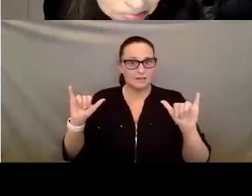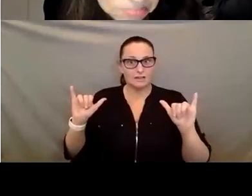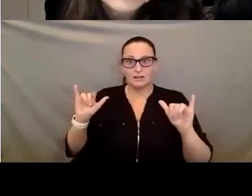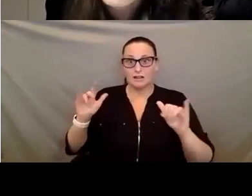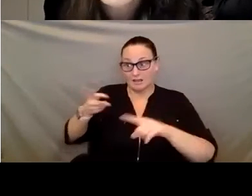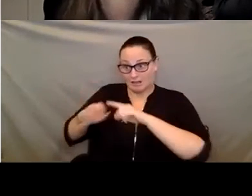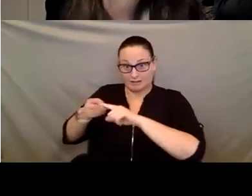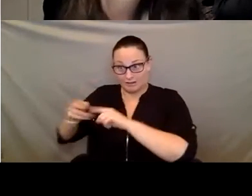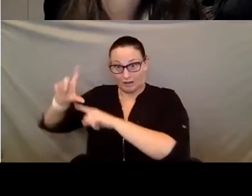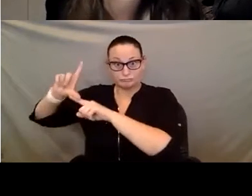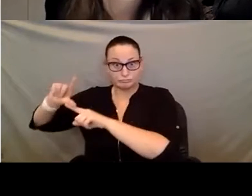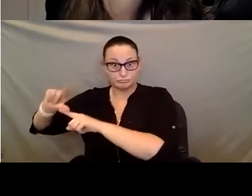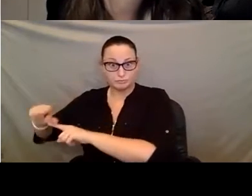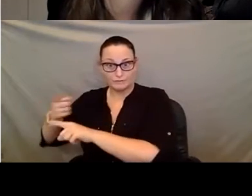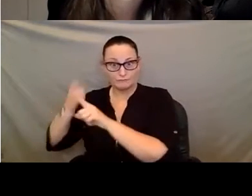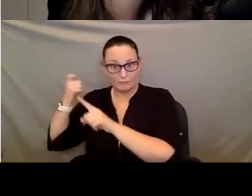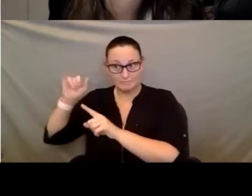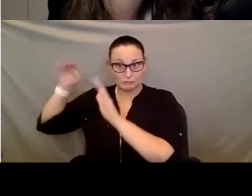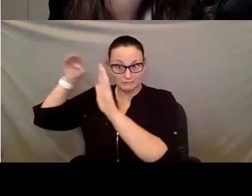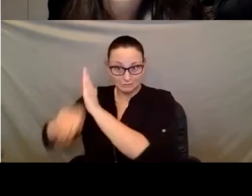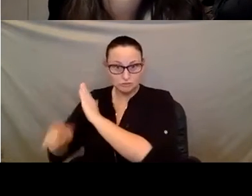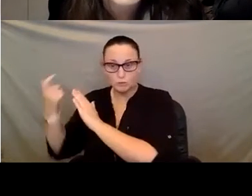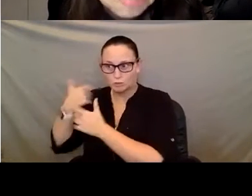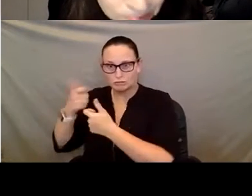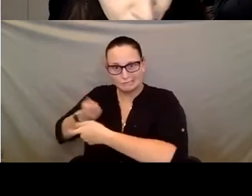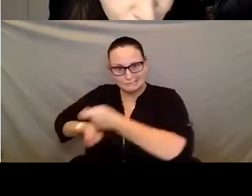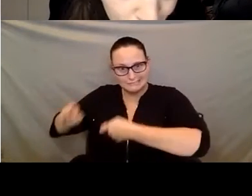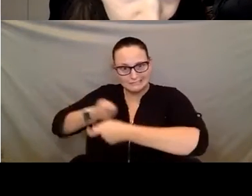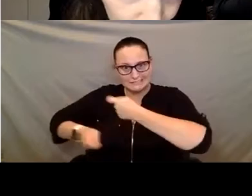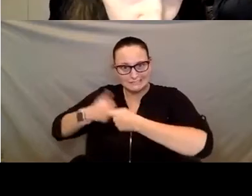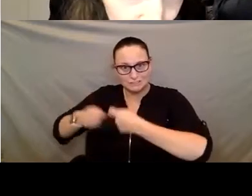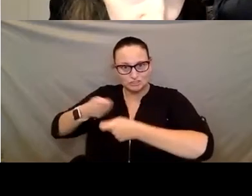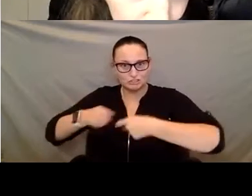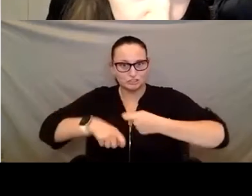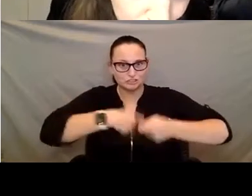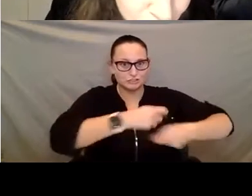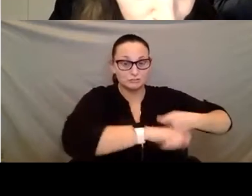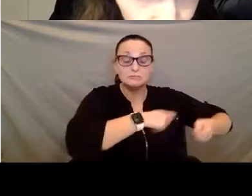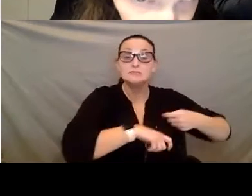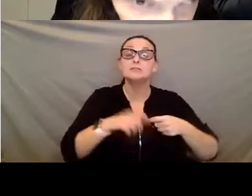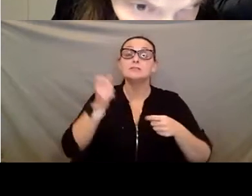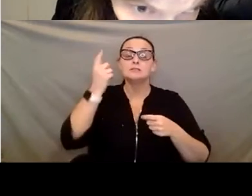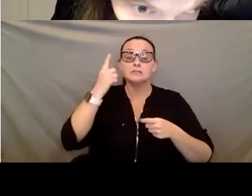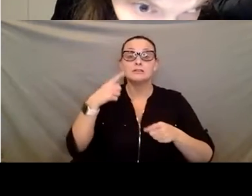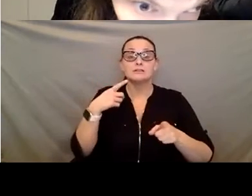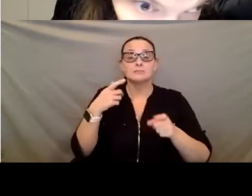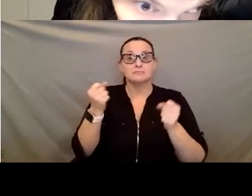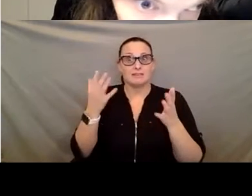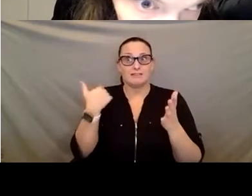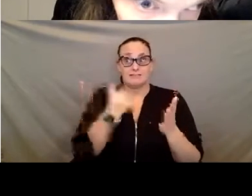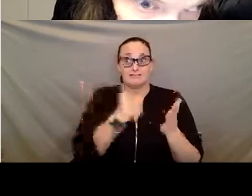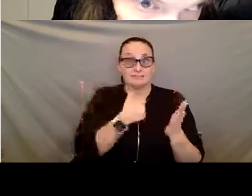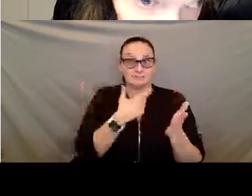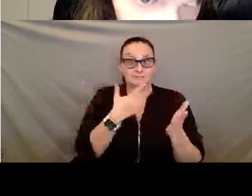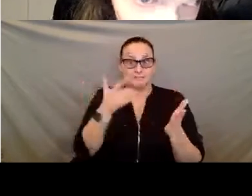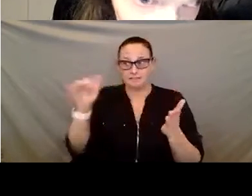cuts from the Great Recession. So when people talk about these cuts that were, 10 years ago, most of us had long gone